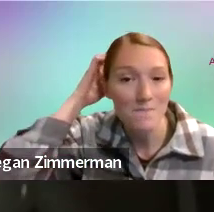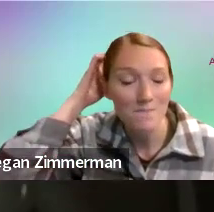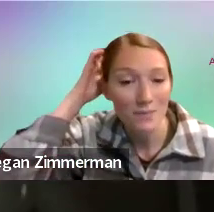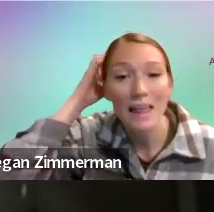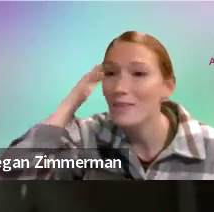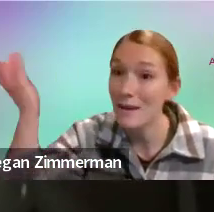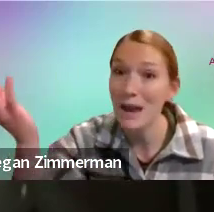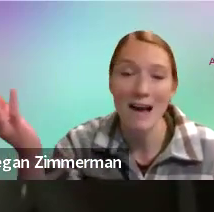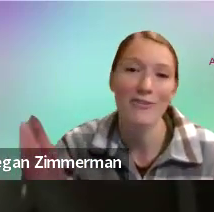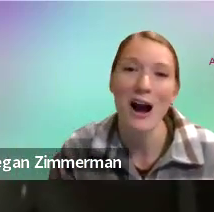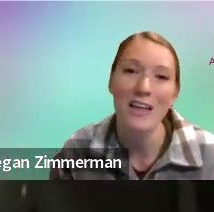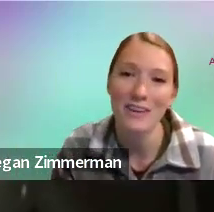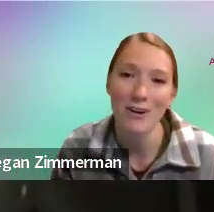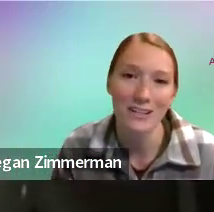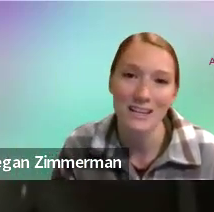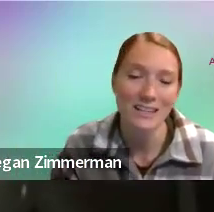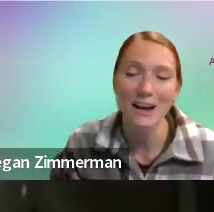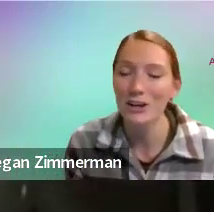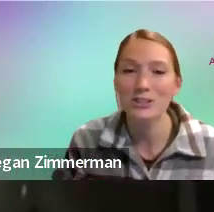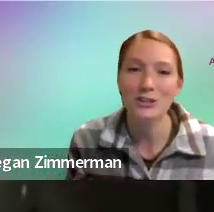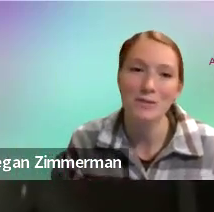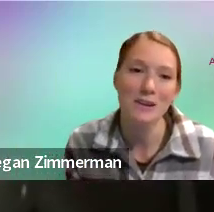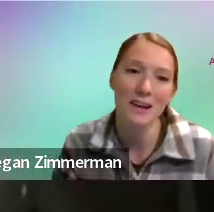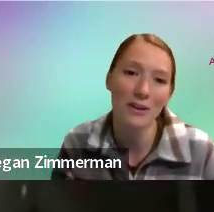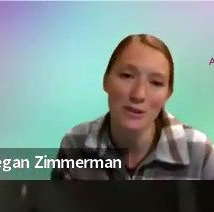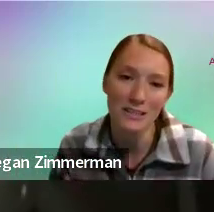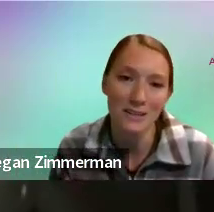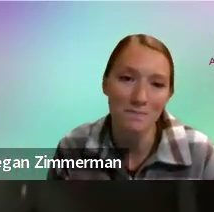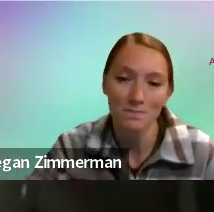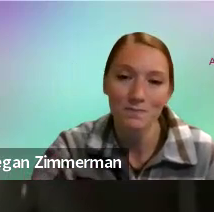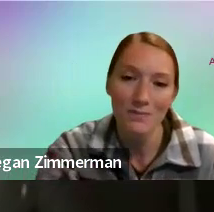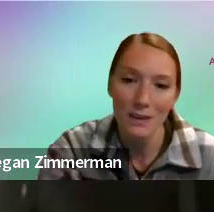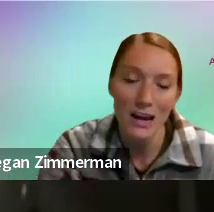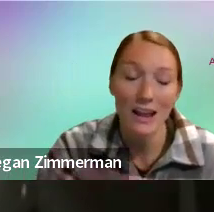addition, they may have forgotten they've already done it. That could certainly be another